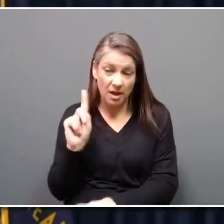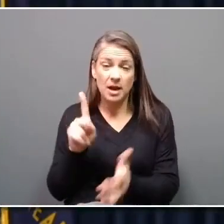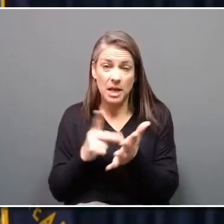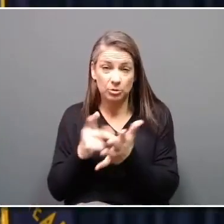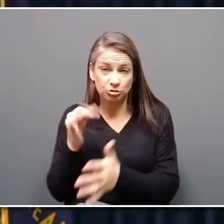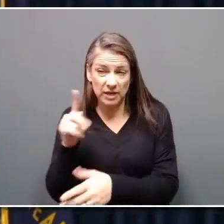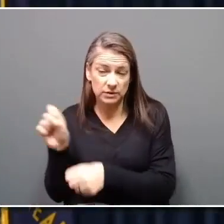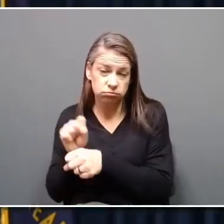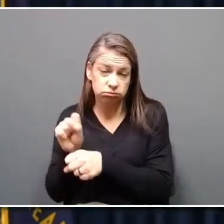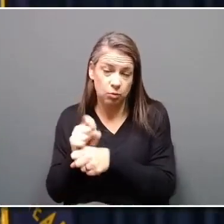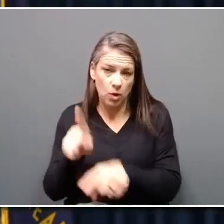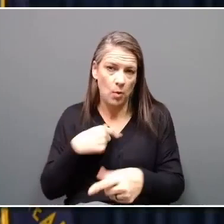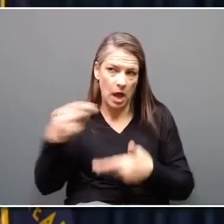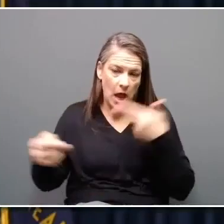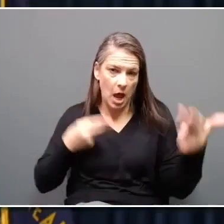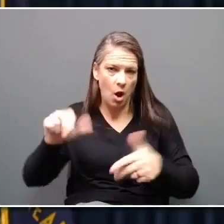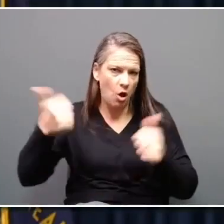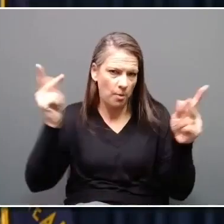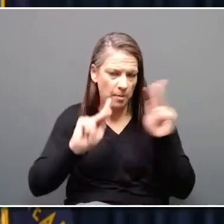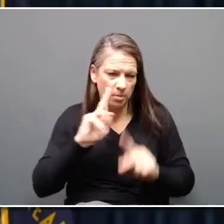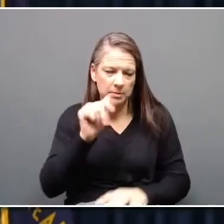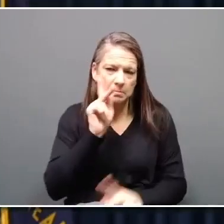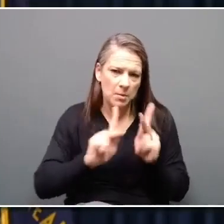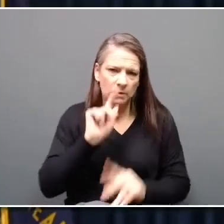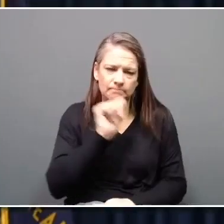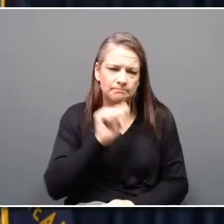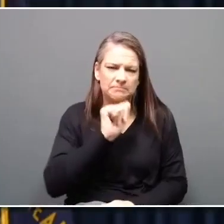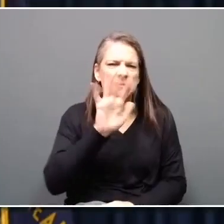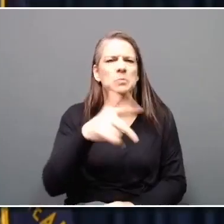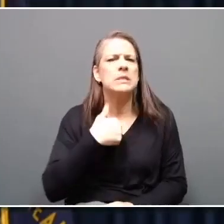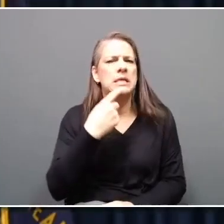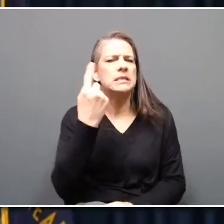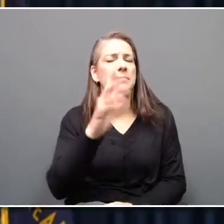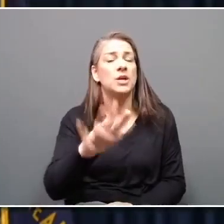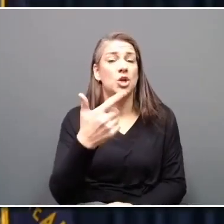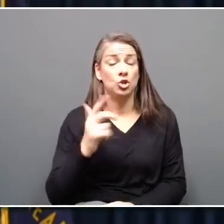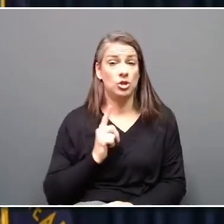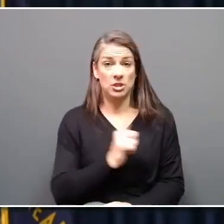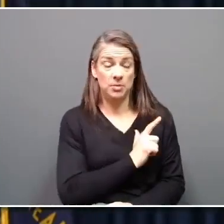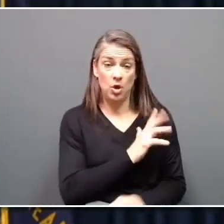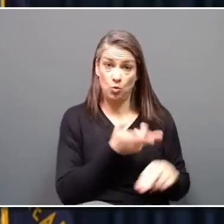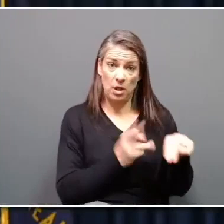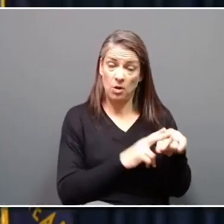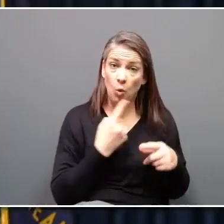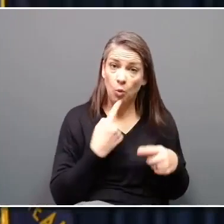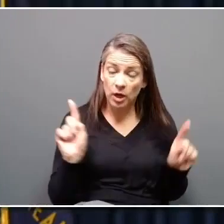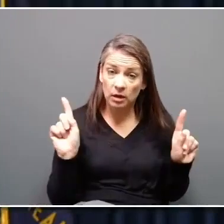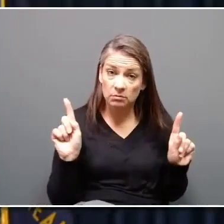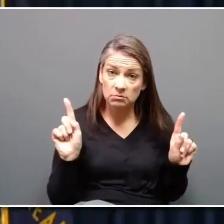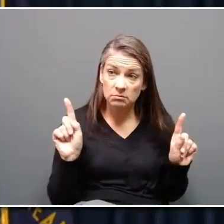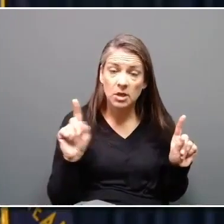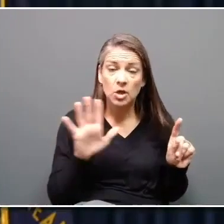we hire other people. And I will tell you, let me say something real positive about the General Assembly. The raises are working. mean, take corrections